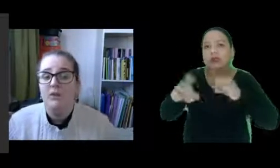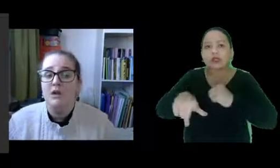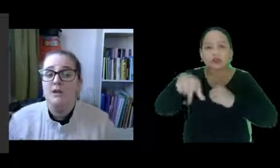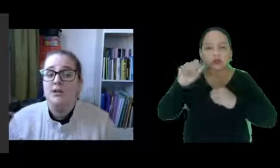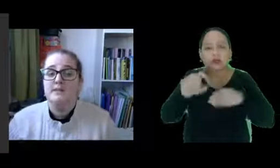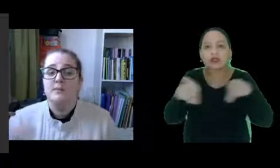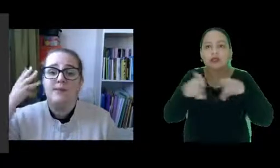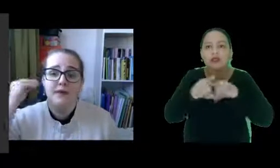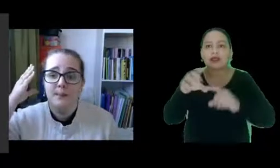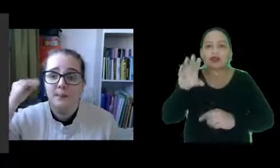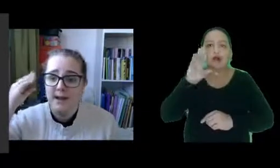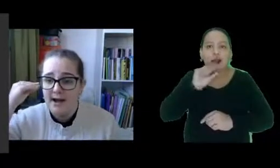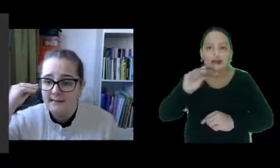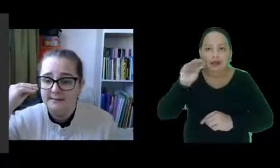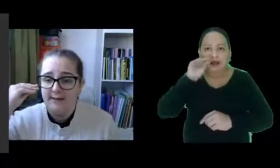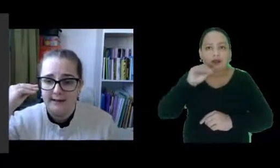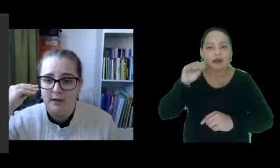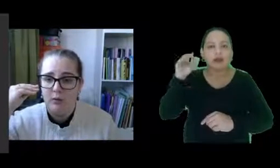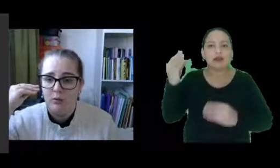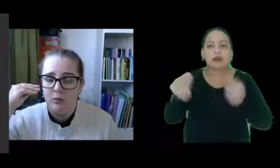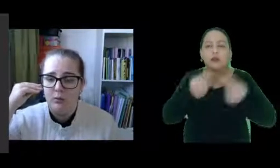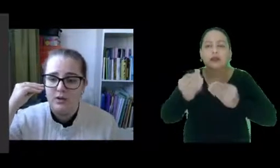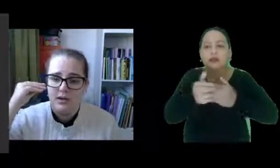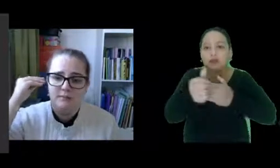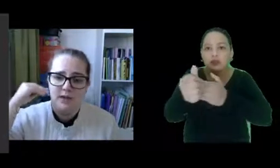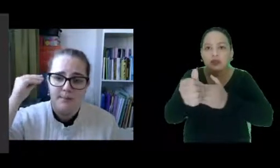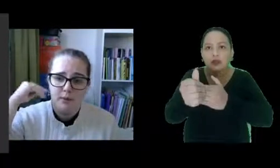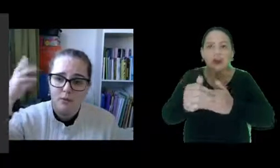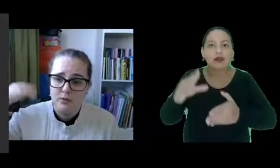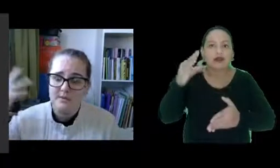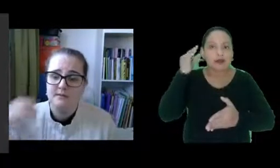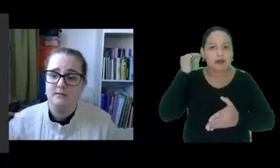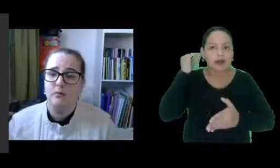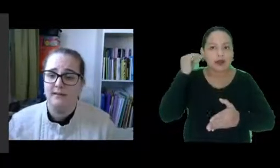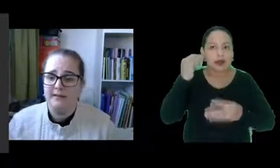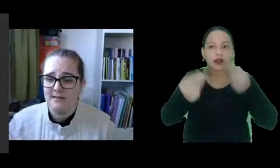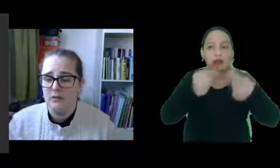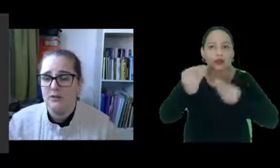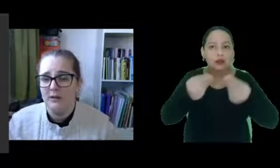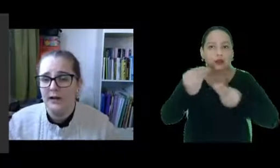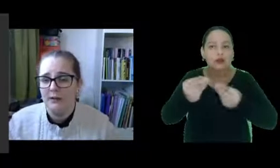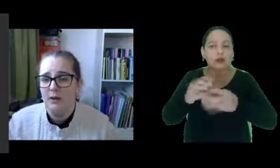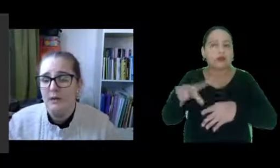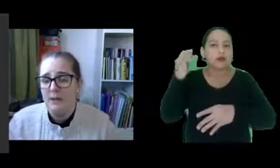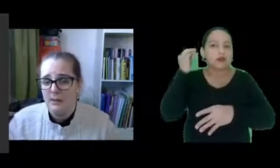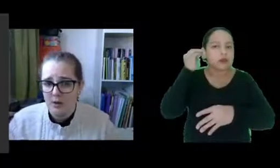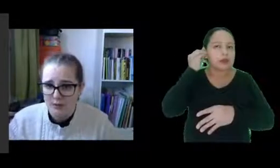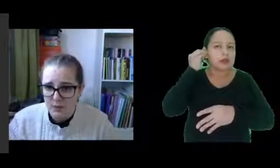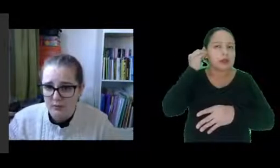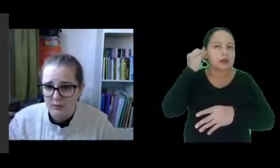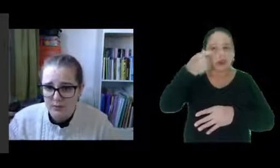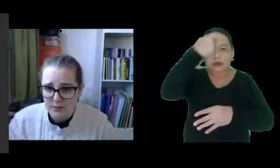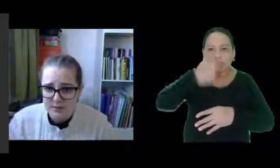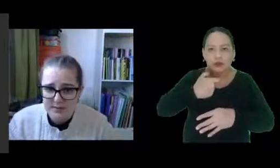We have the extended speech, where the guide reproduces what is being heard very close to the ear of